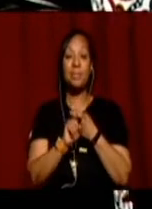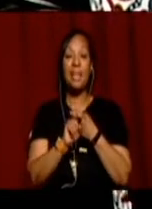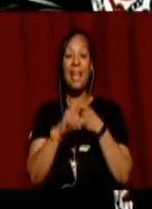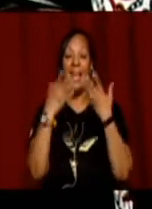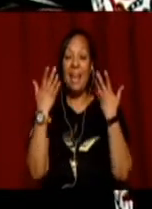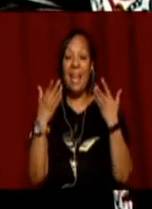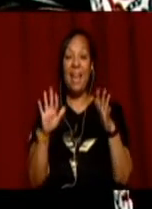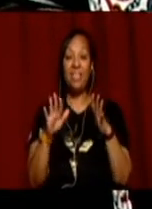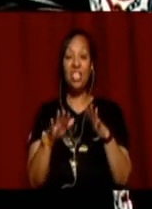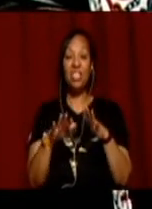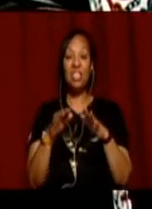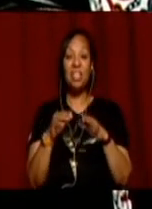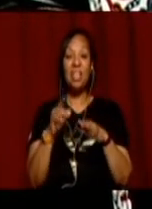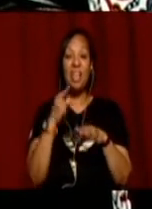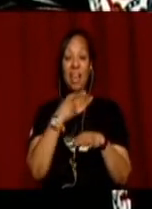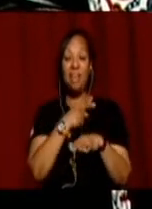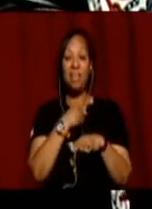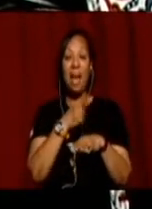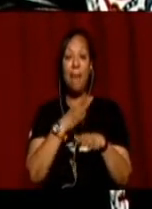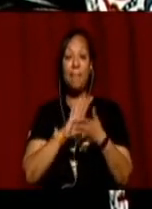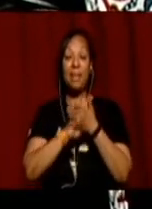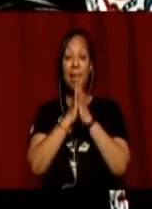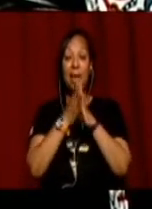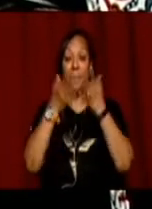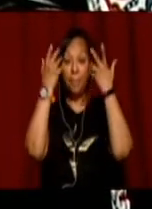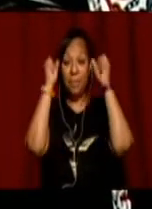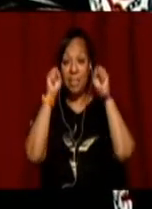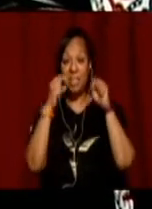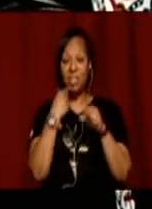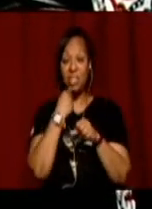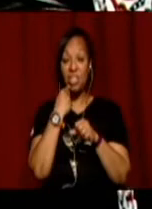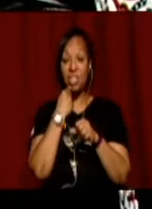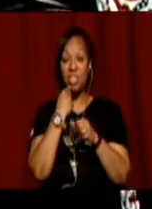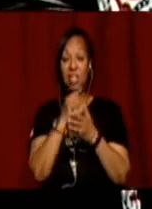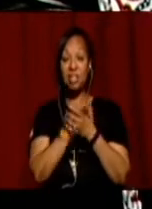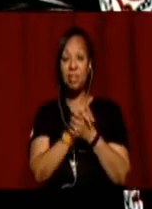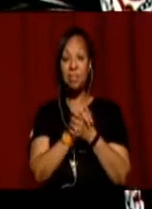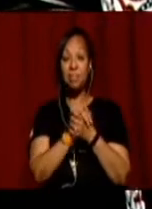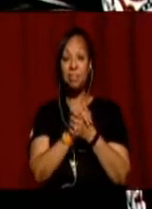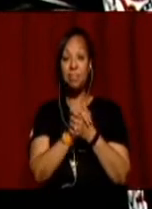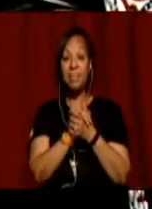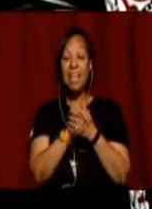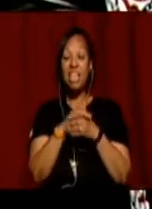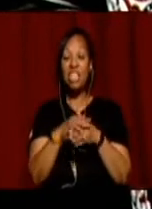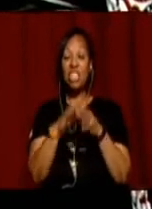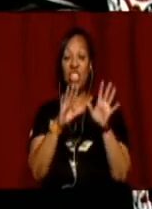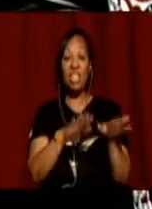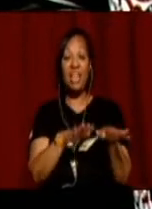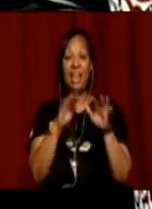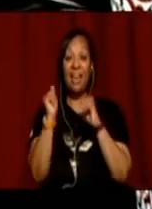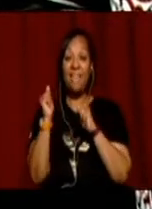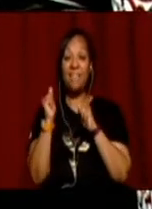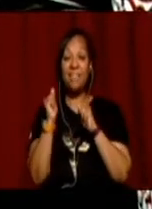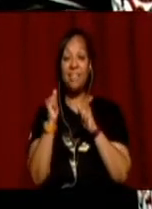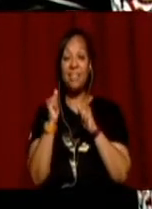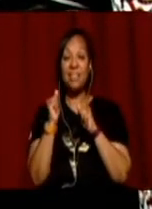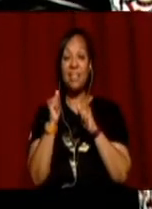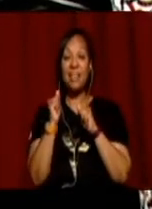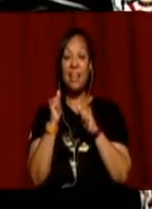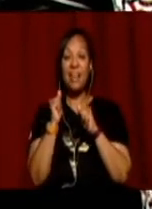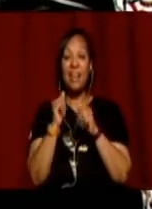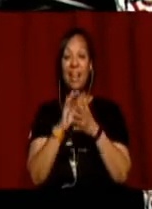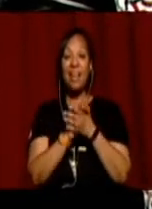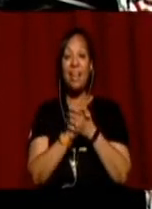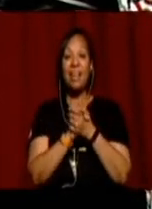that position and before I became president of the county, she transitioned out and we asked her to serve on the